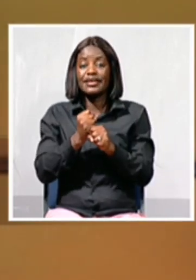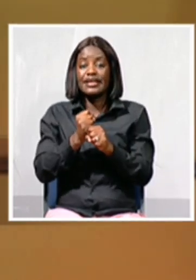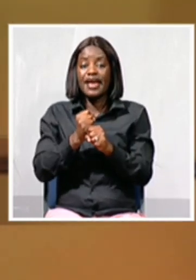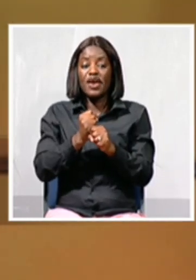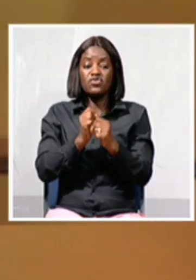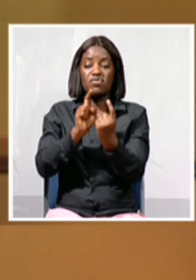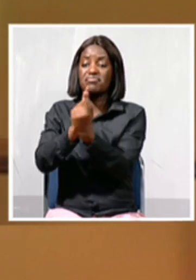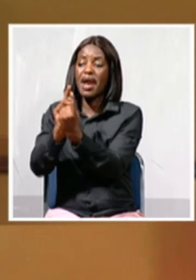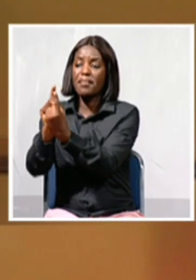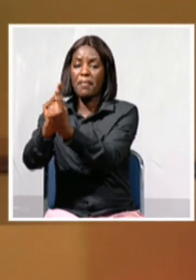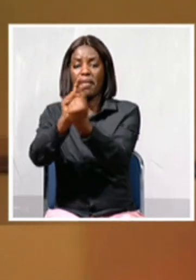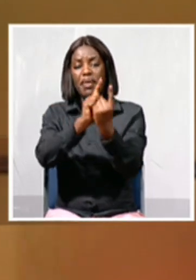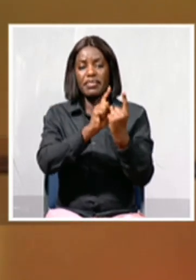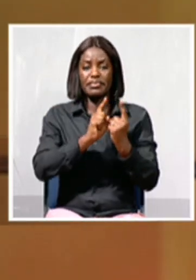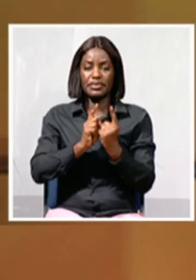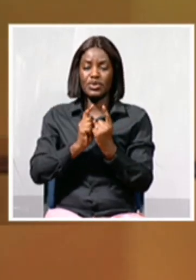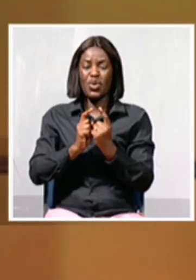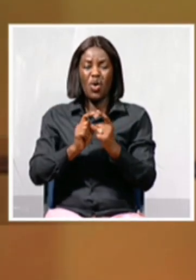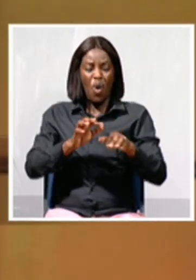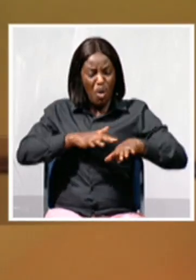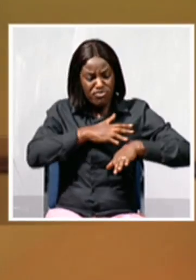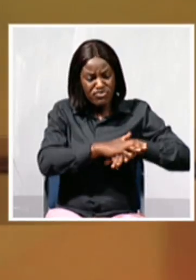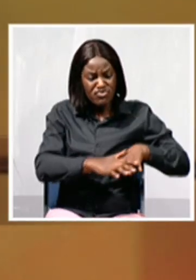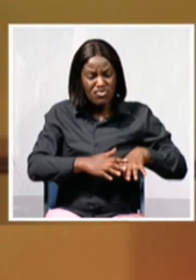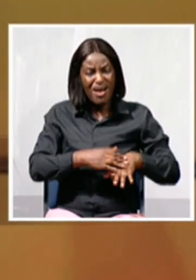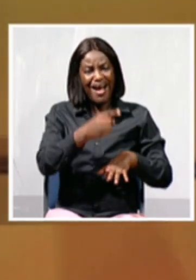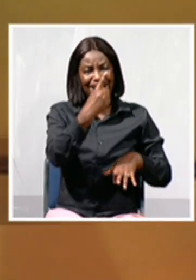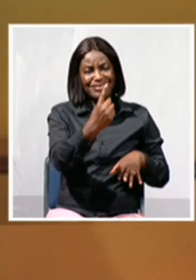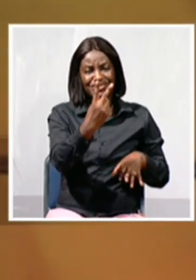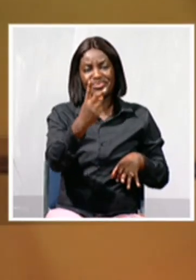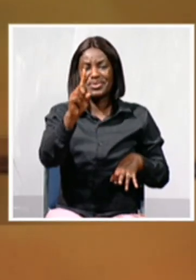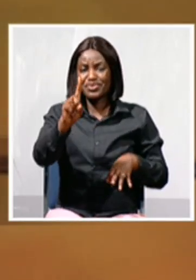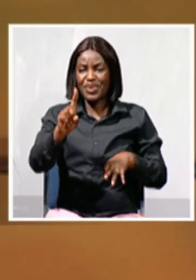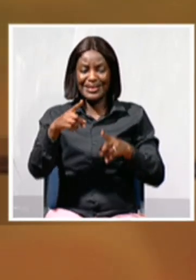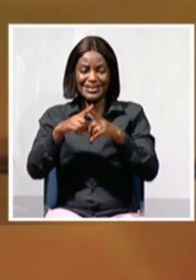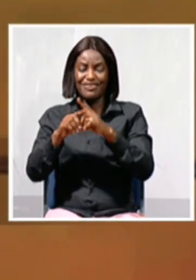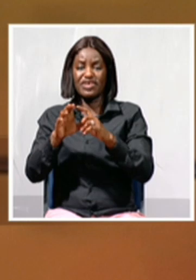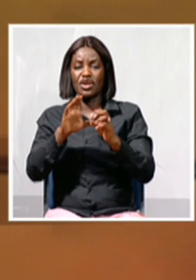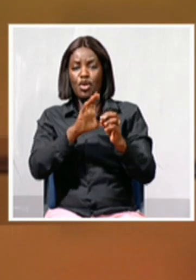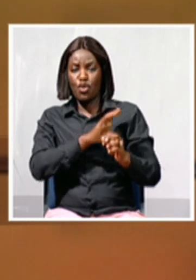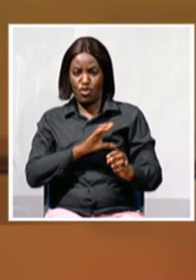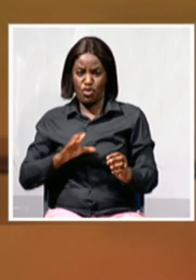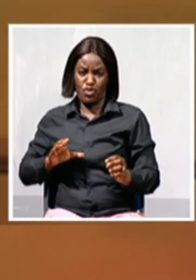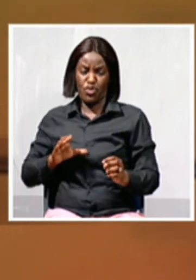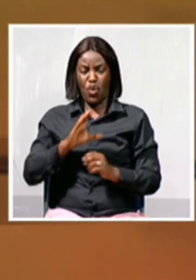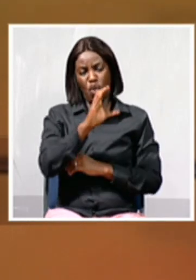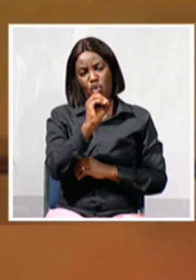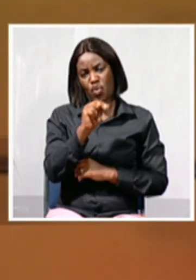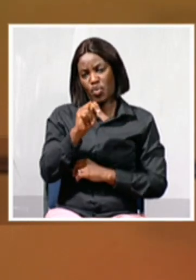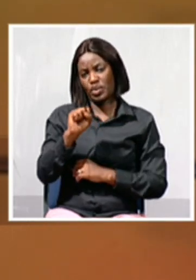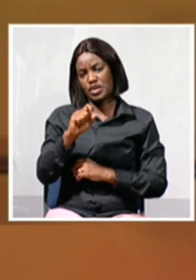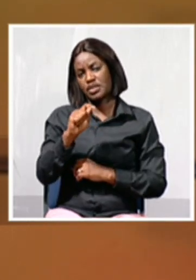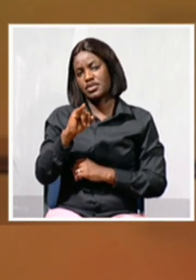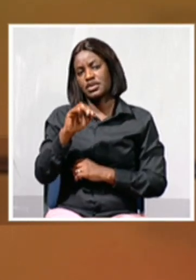across the 121 constituencies. And these youth ambassadors, we also employed, on top of that, we employed